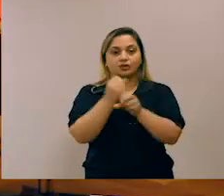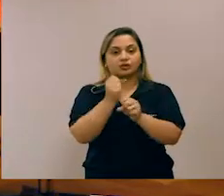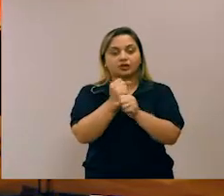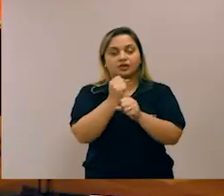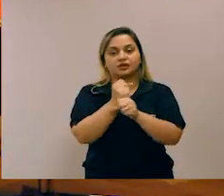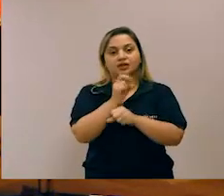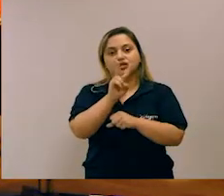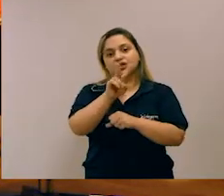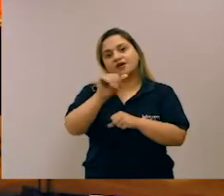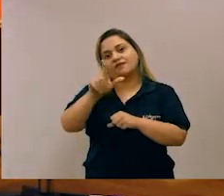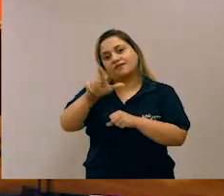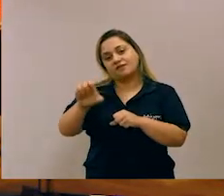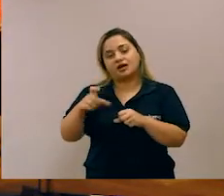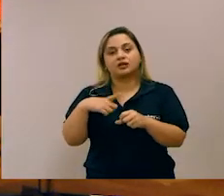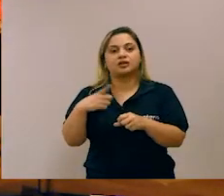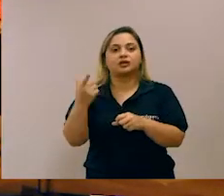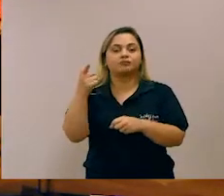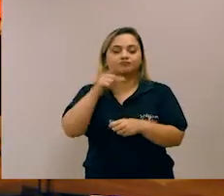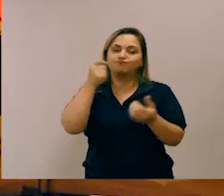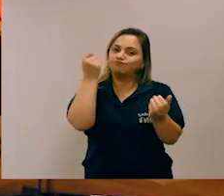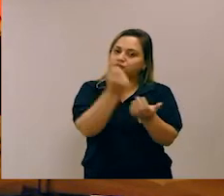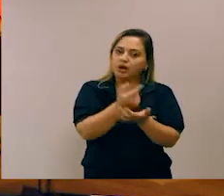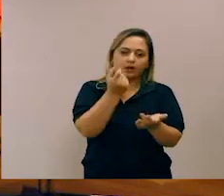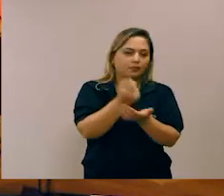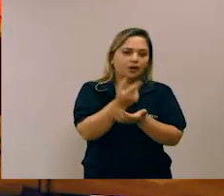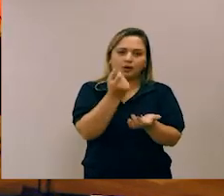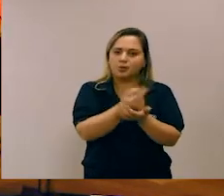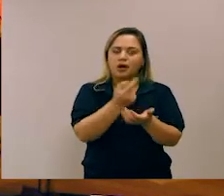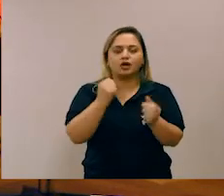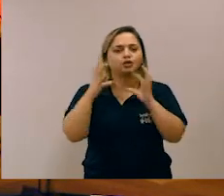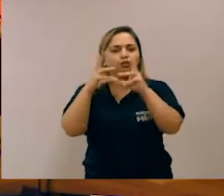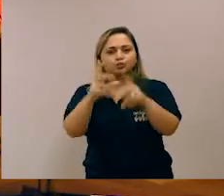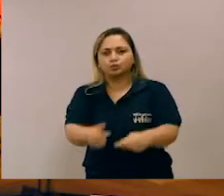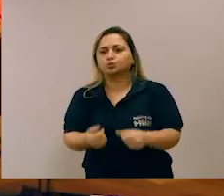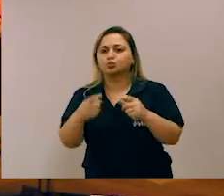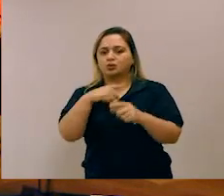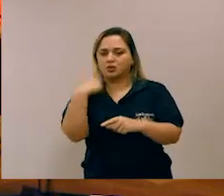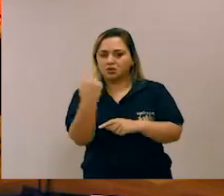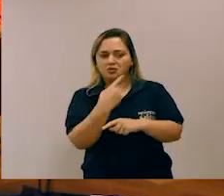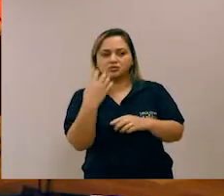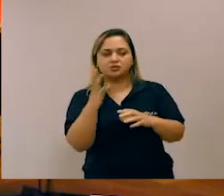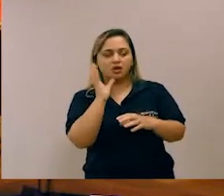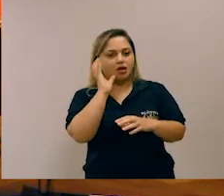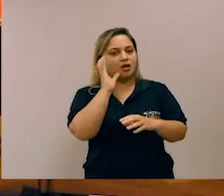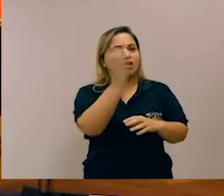So all of the costs are being paid for by Vale. So